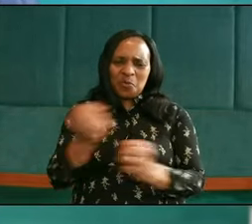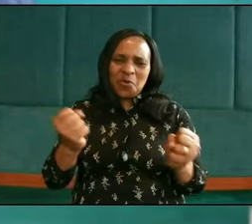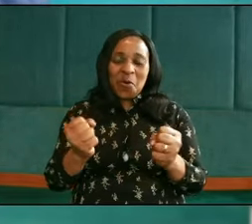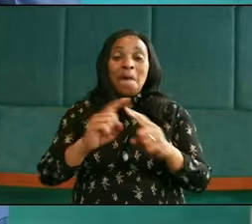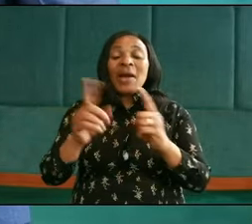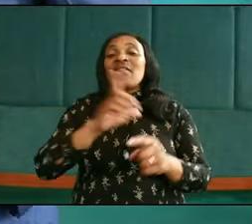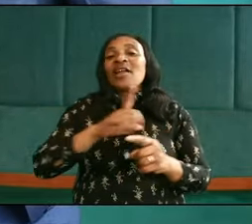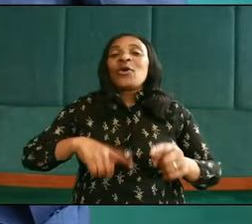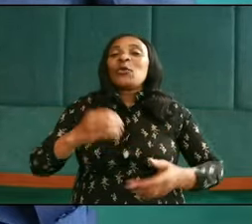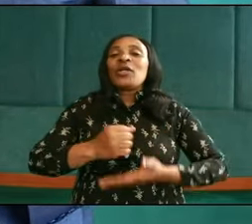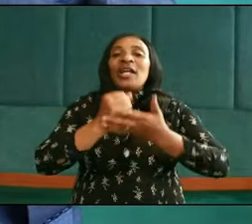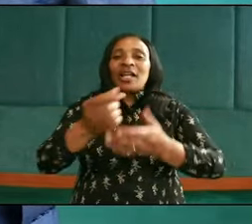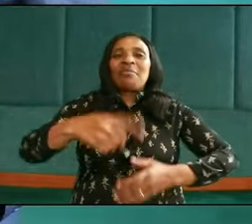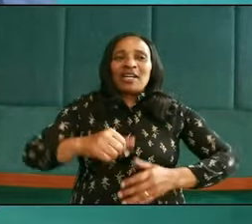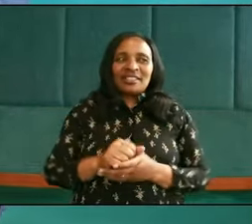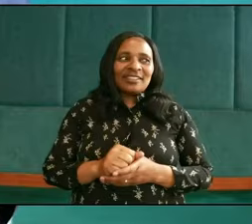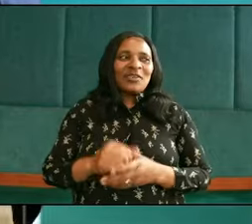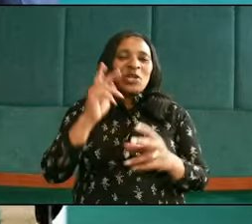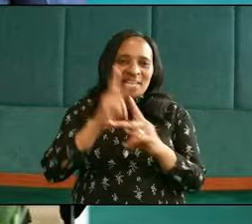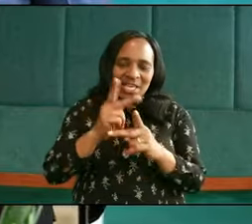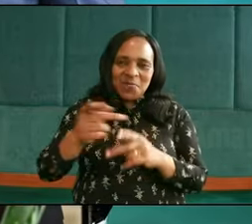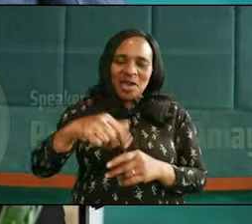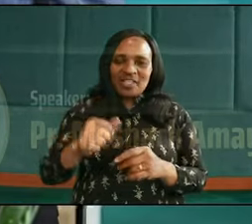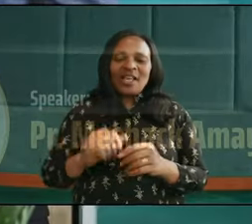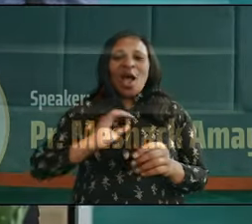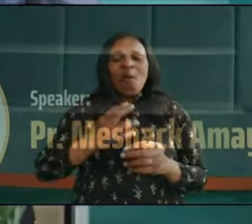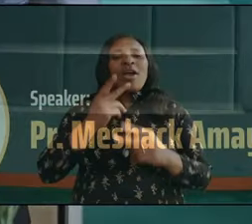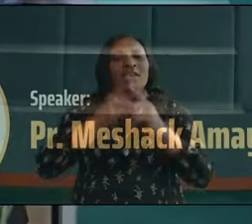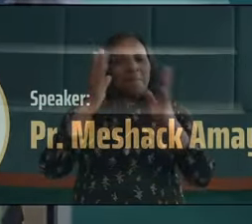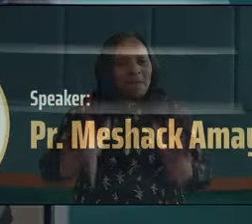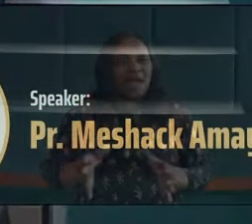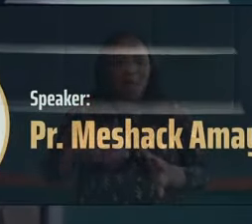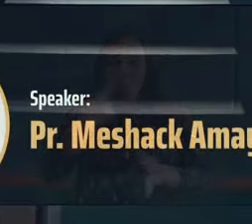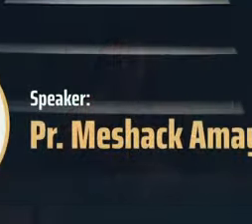will be able to help us. The Lord will keep us. Our keeper is God.